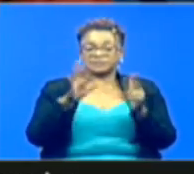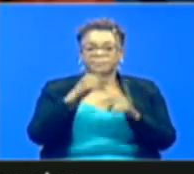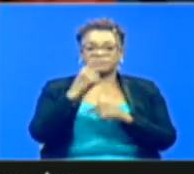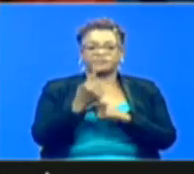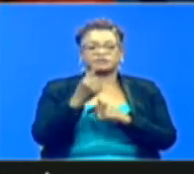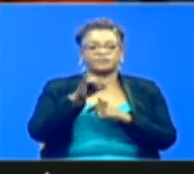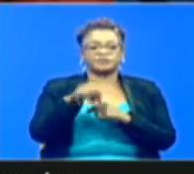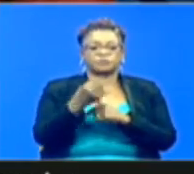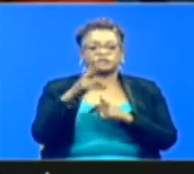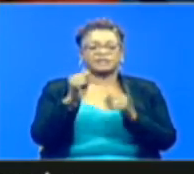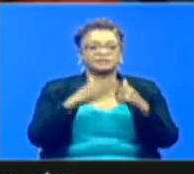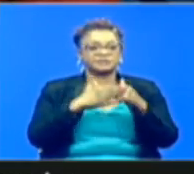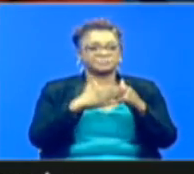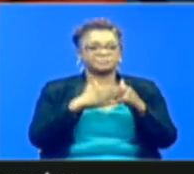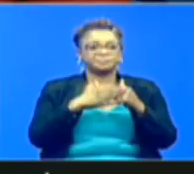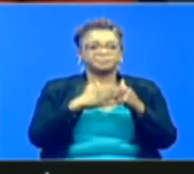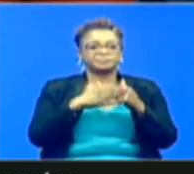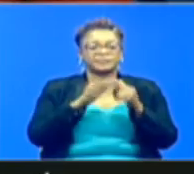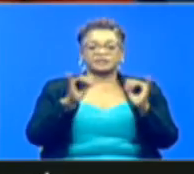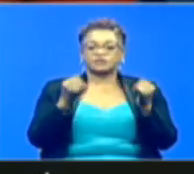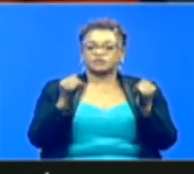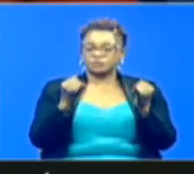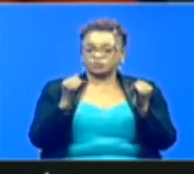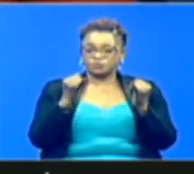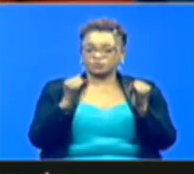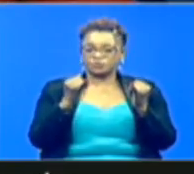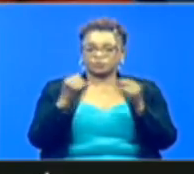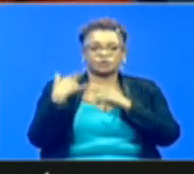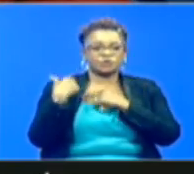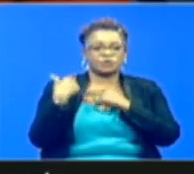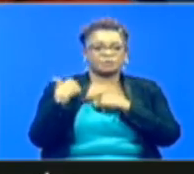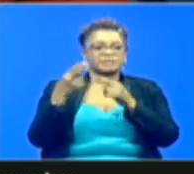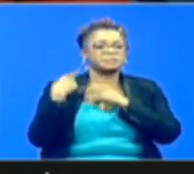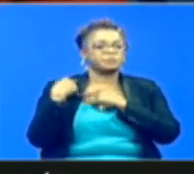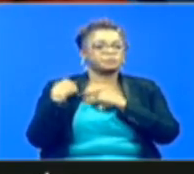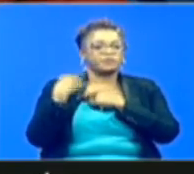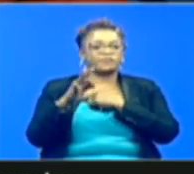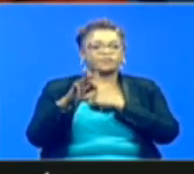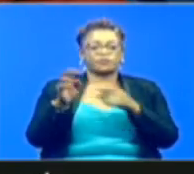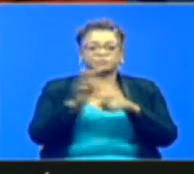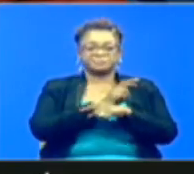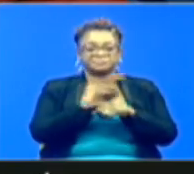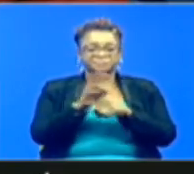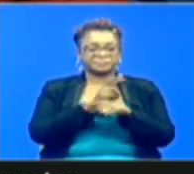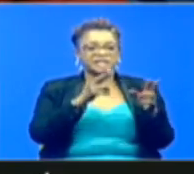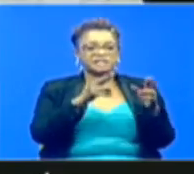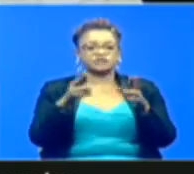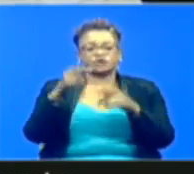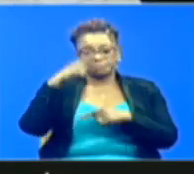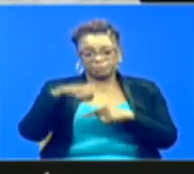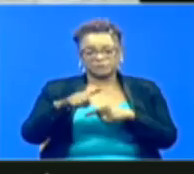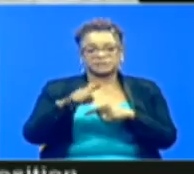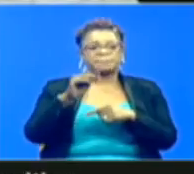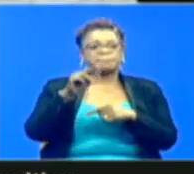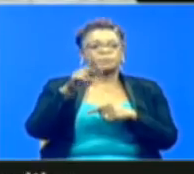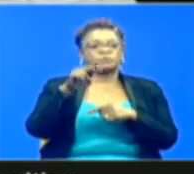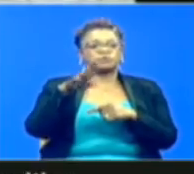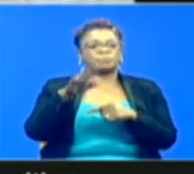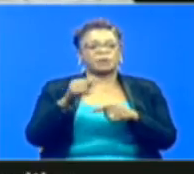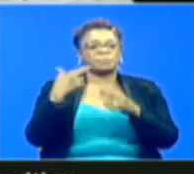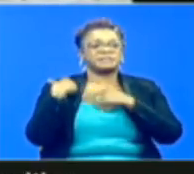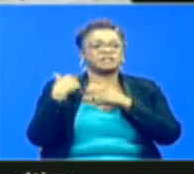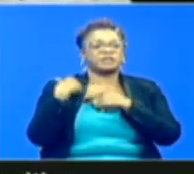of January 2019. In this new role, Mutuma will be responsible for oversight of the group's editorial policy. Mutuma will also be in charge